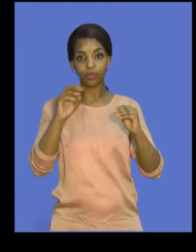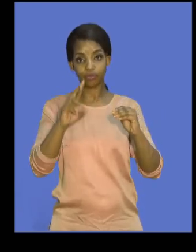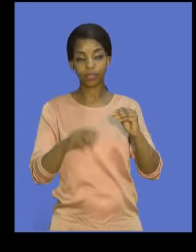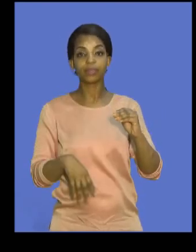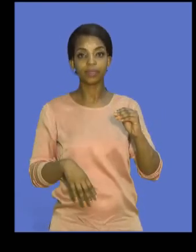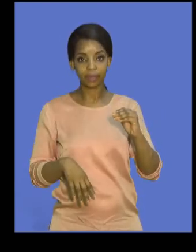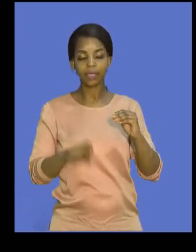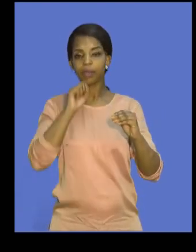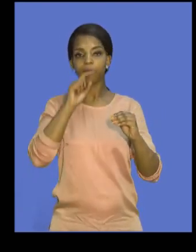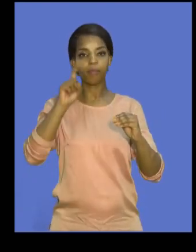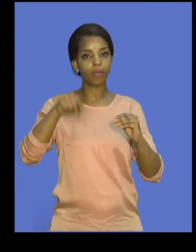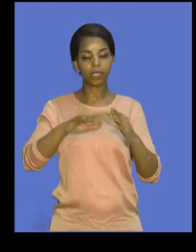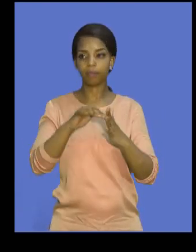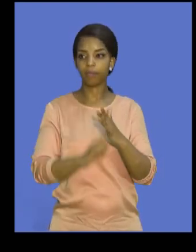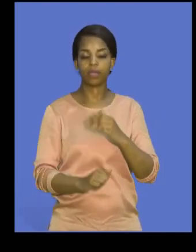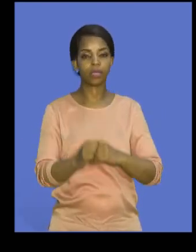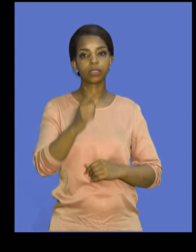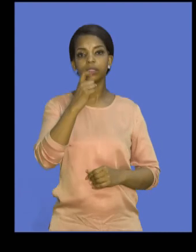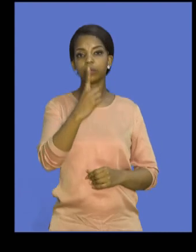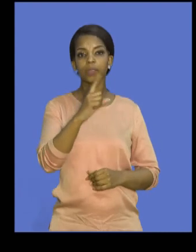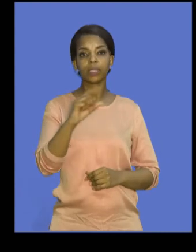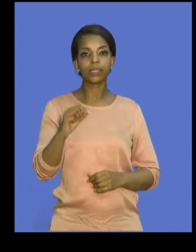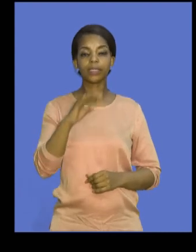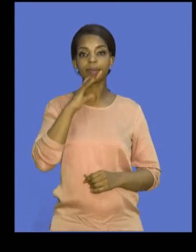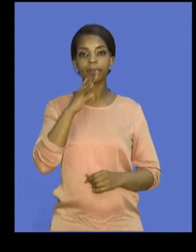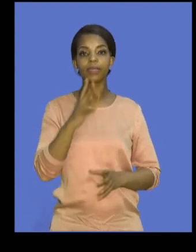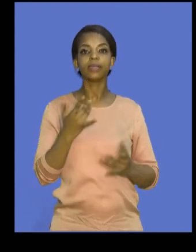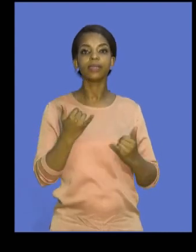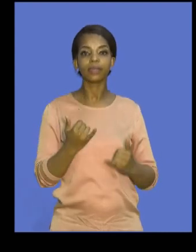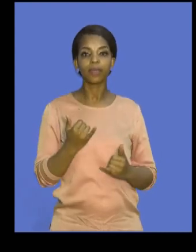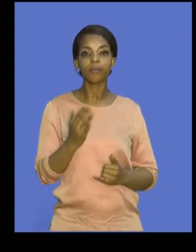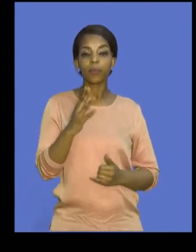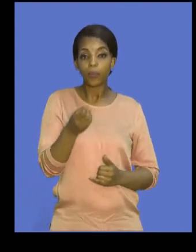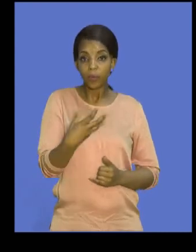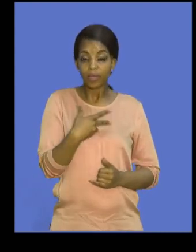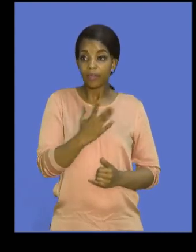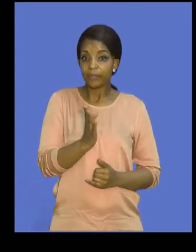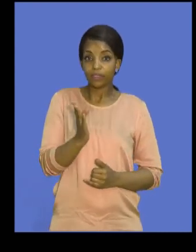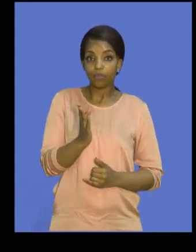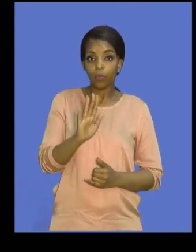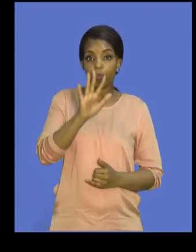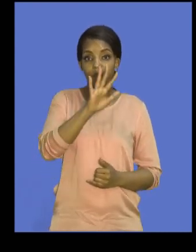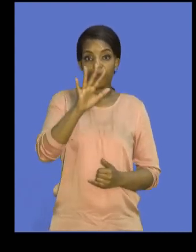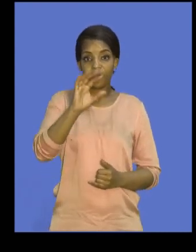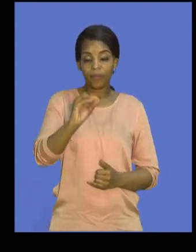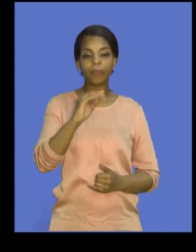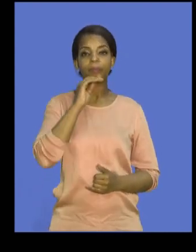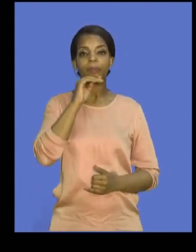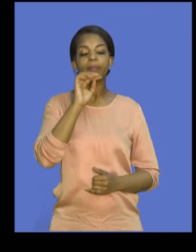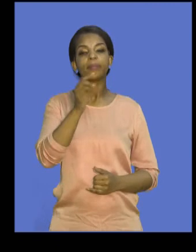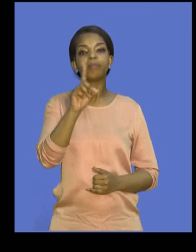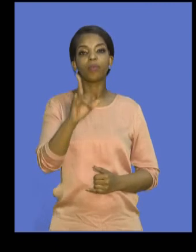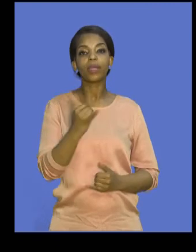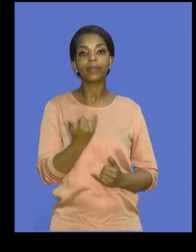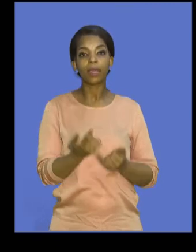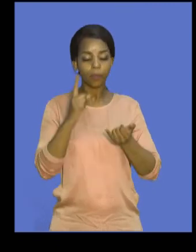that, which will then give us the 540. So in actual fact, our formula will be given by A